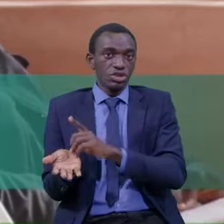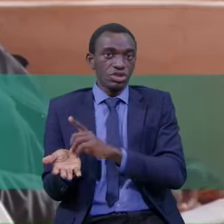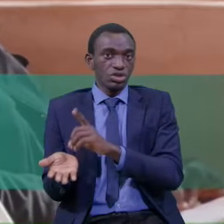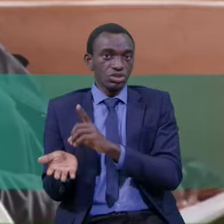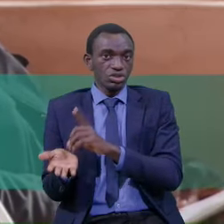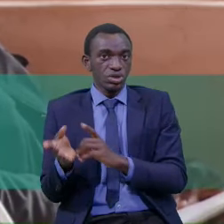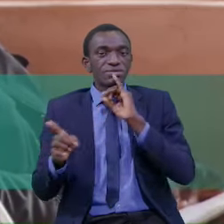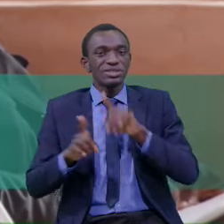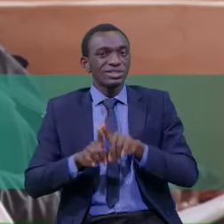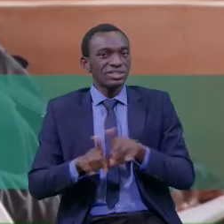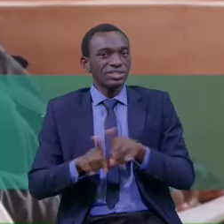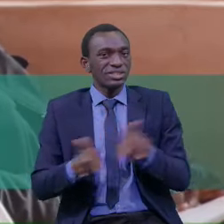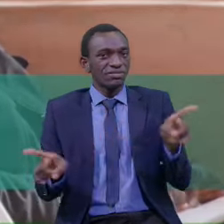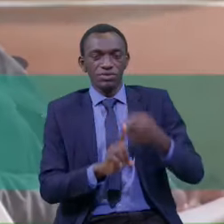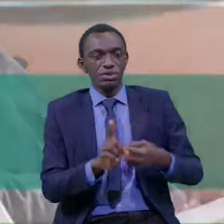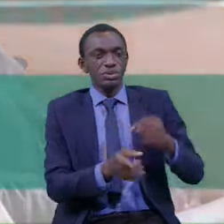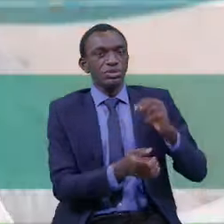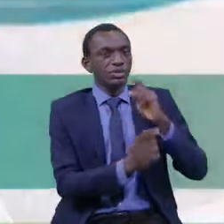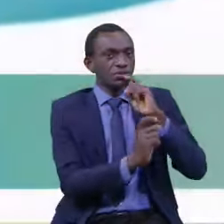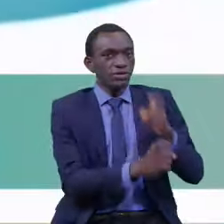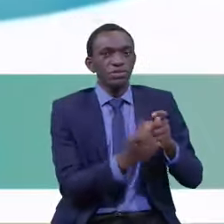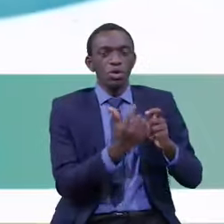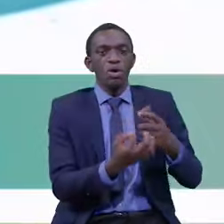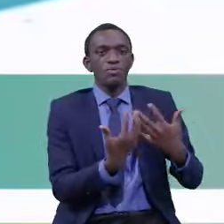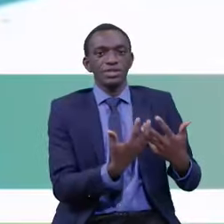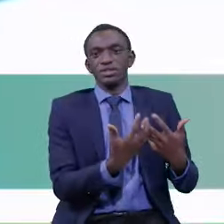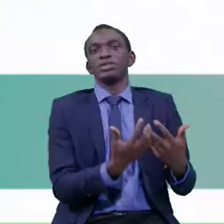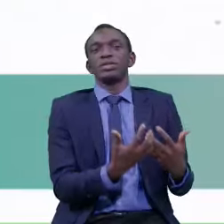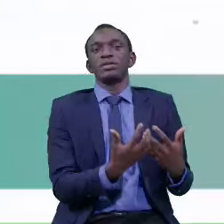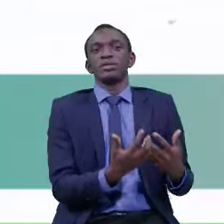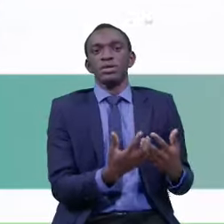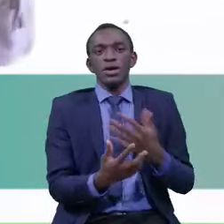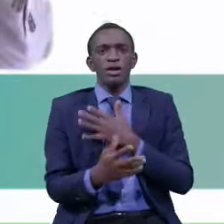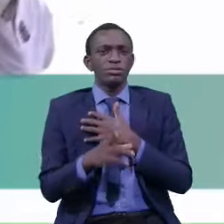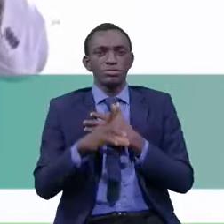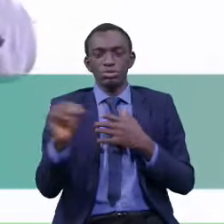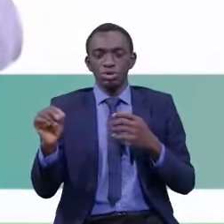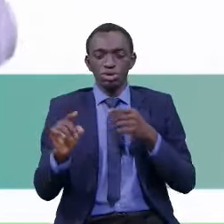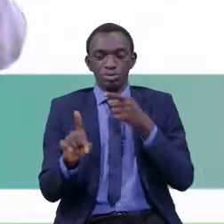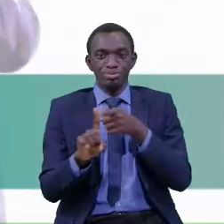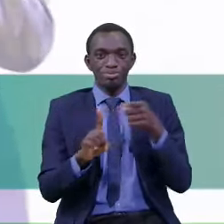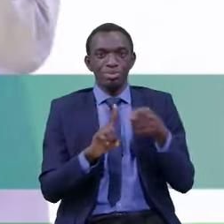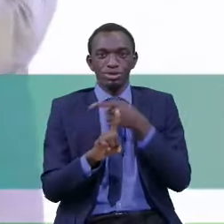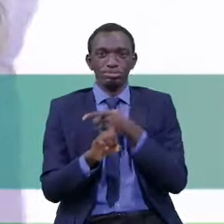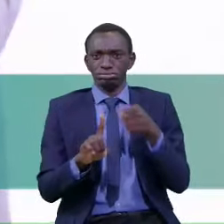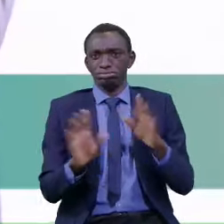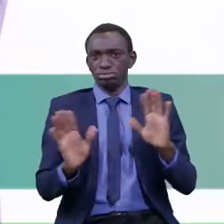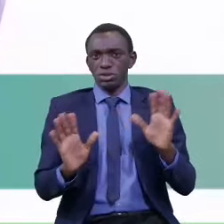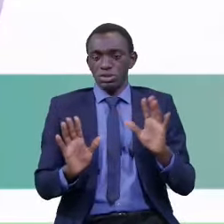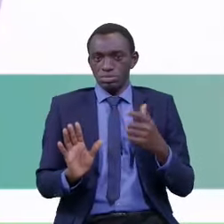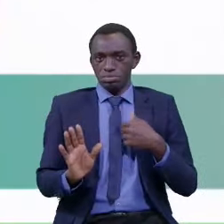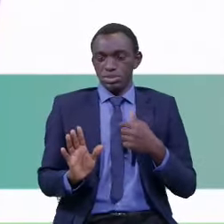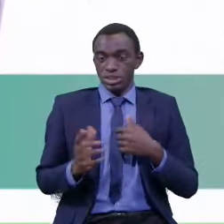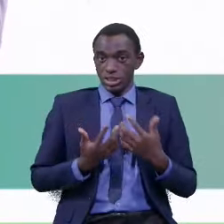the gift of the engineer. And there's no point an engineer going to the government and saying,